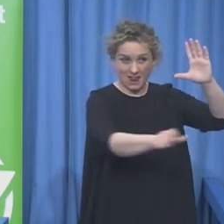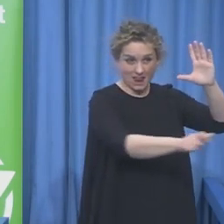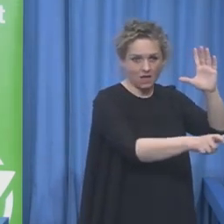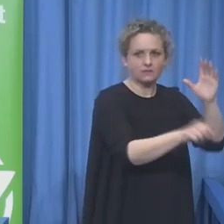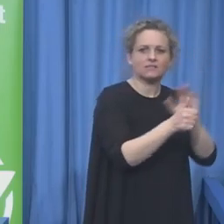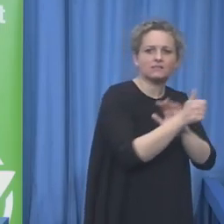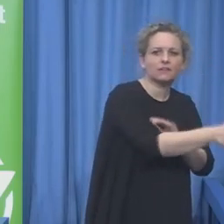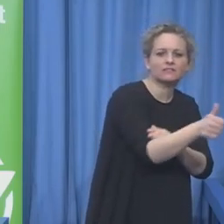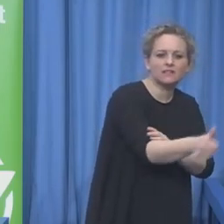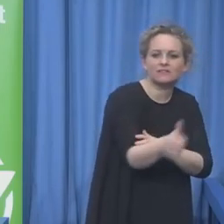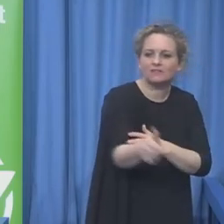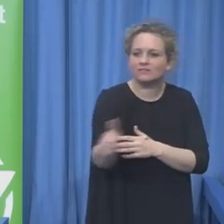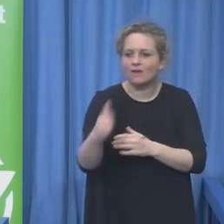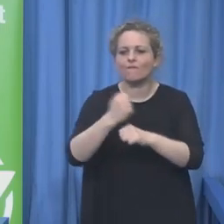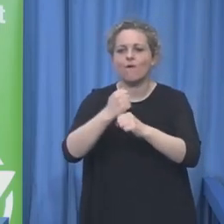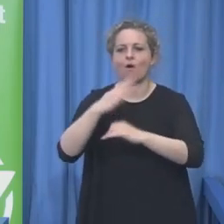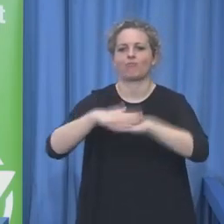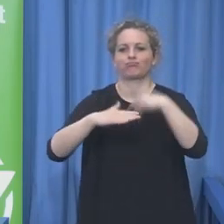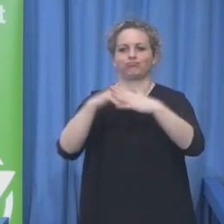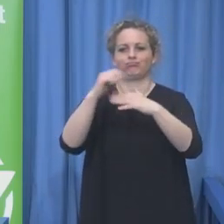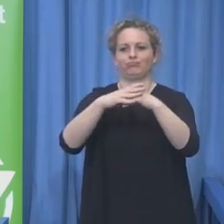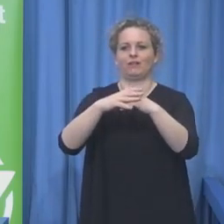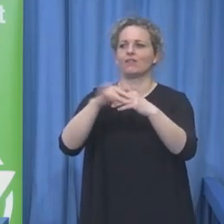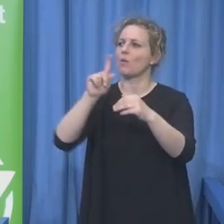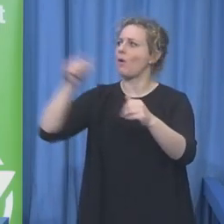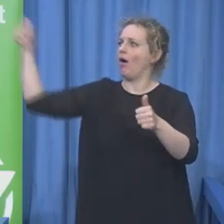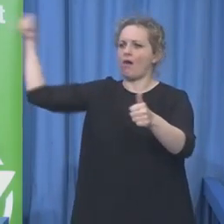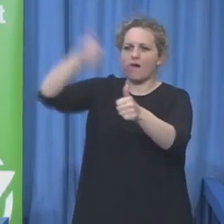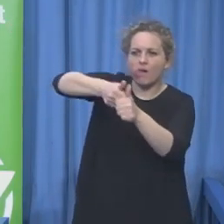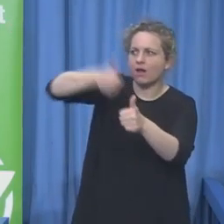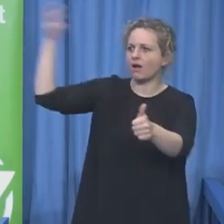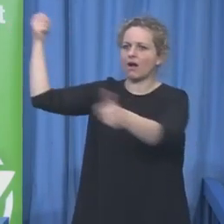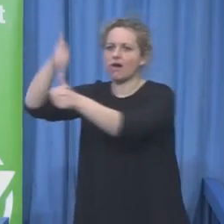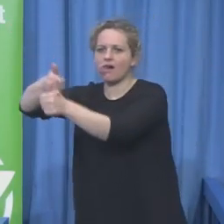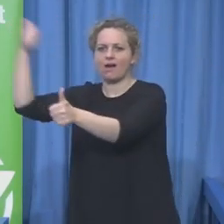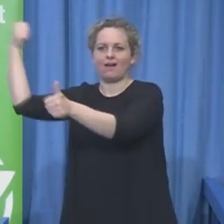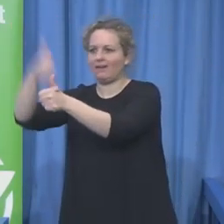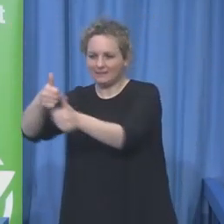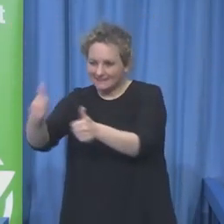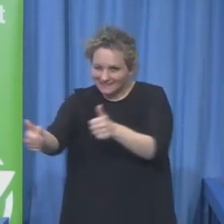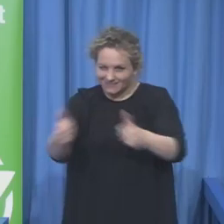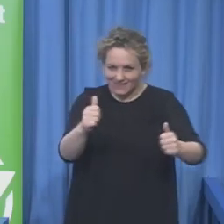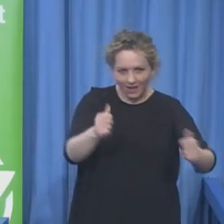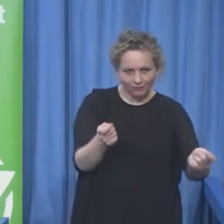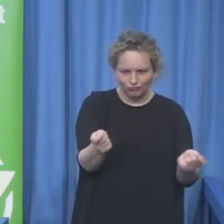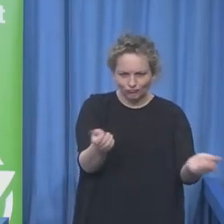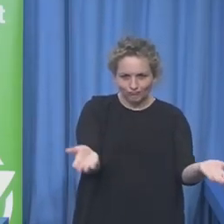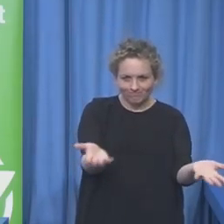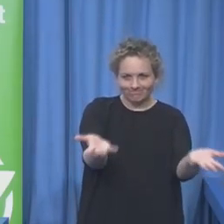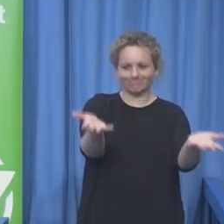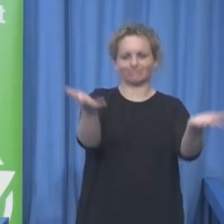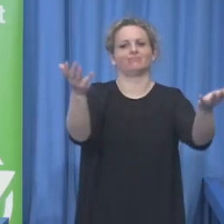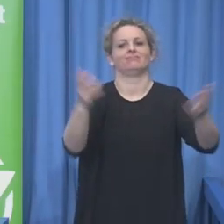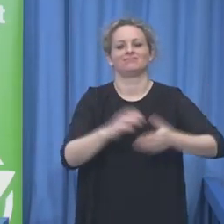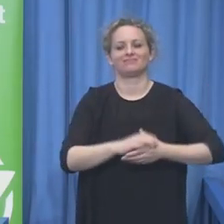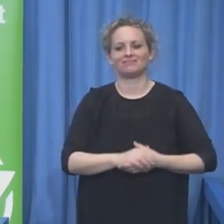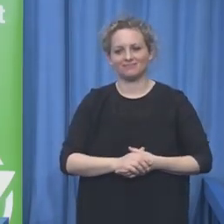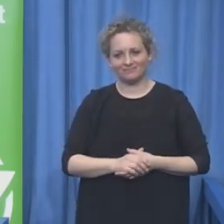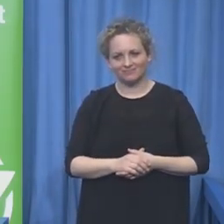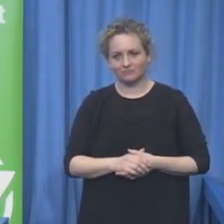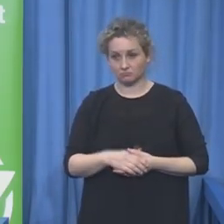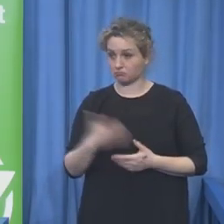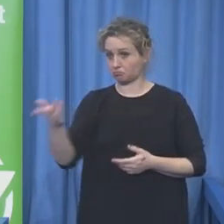they want to do customer service or want to do a book, deal with a book, or write on the website, or even manufacture